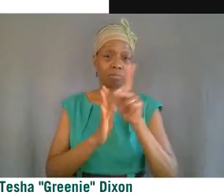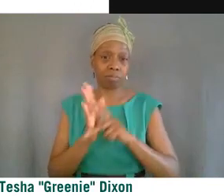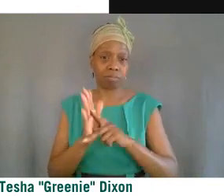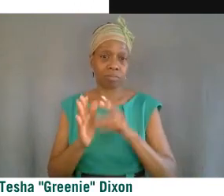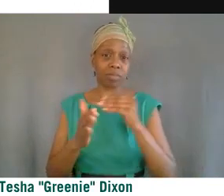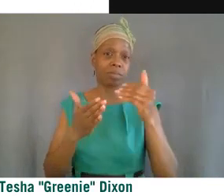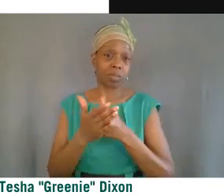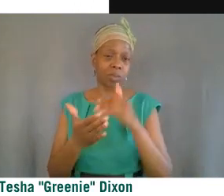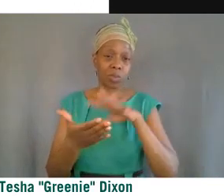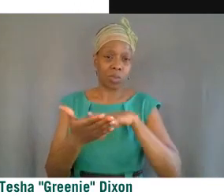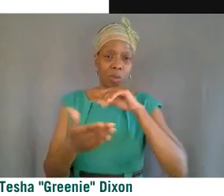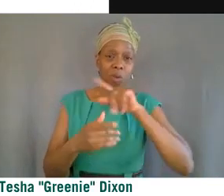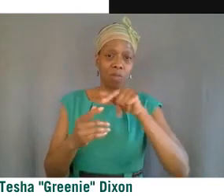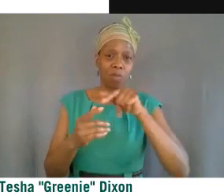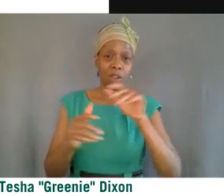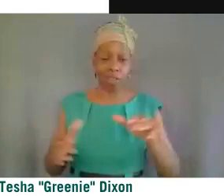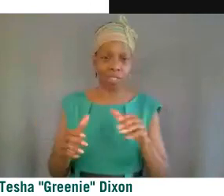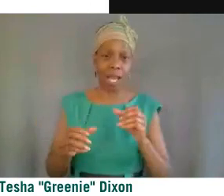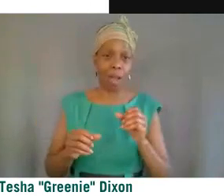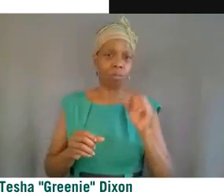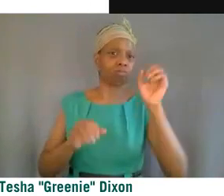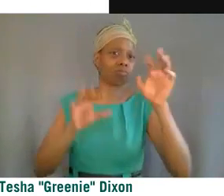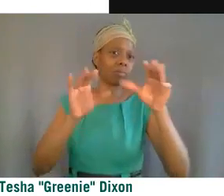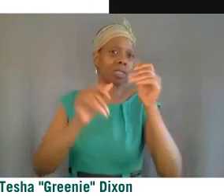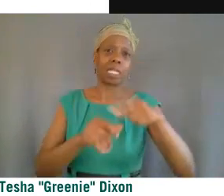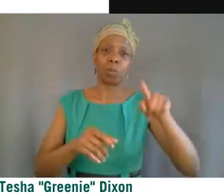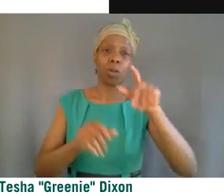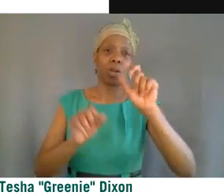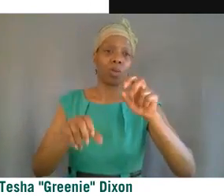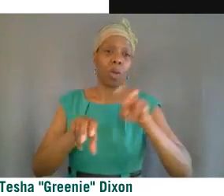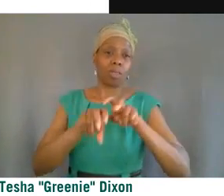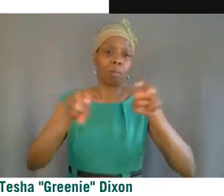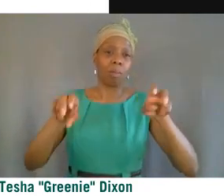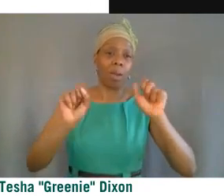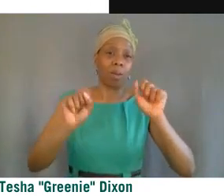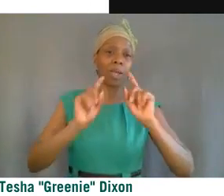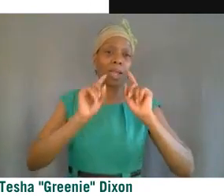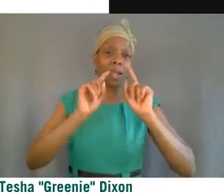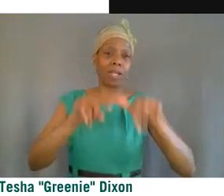put it out to any of the panelists to answer this question.